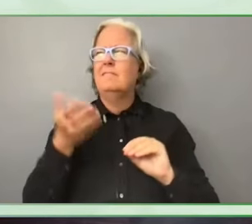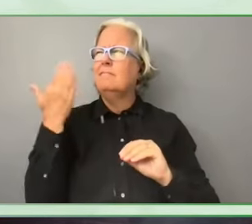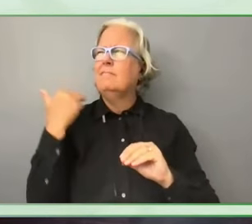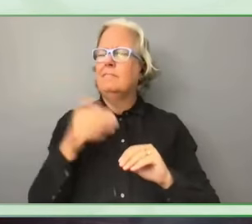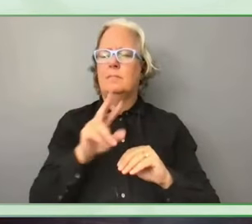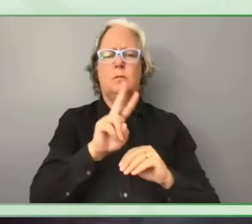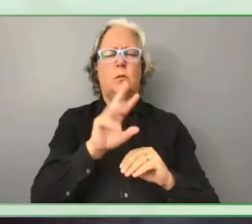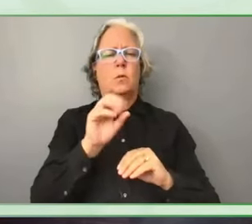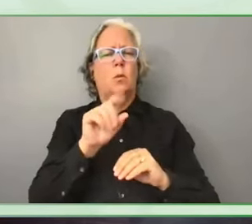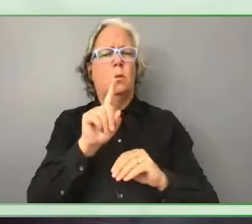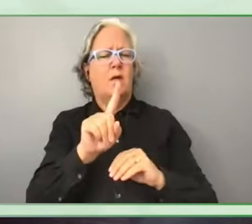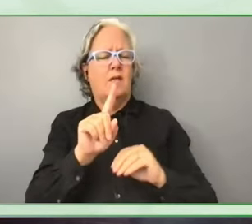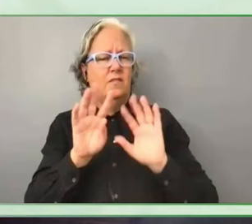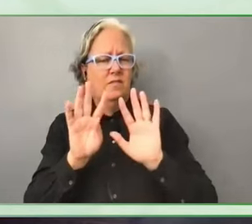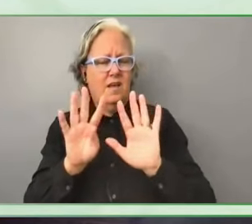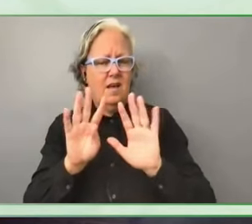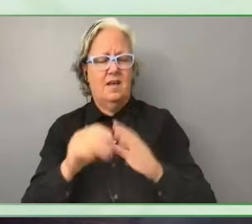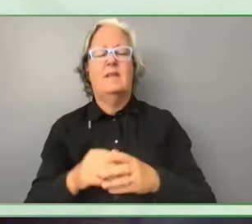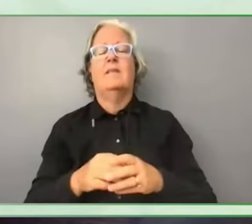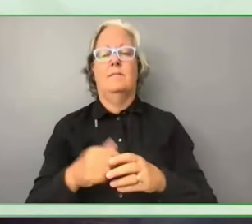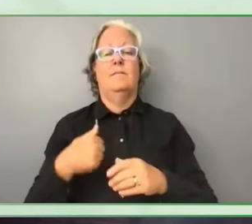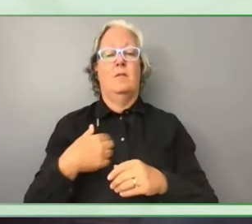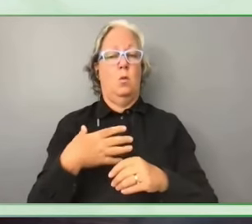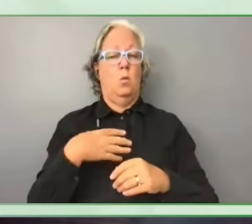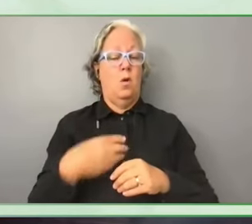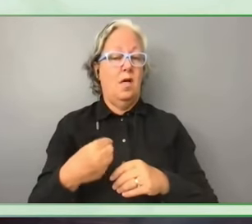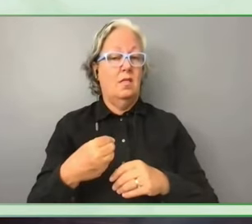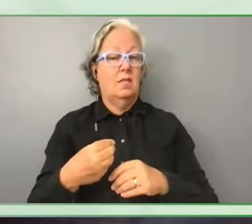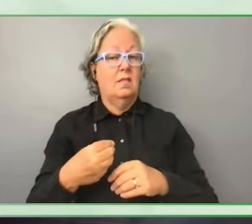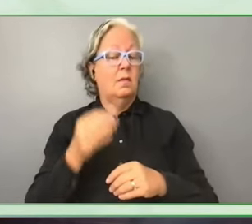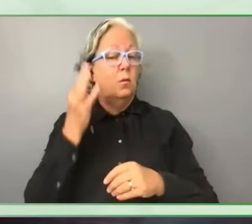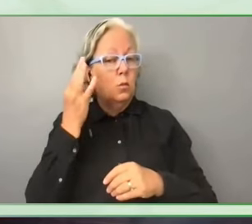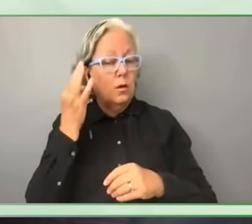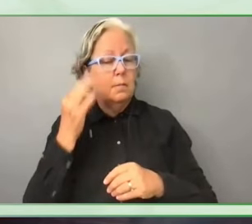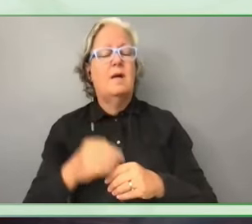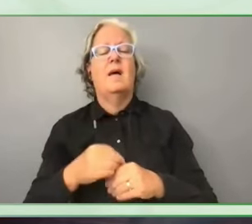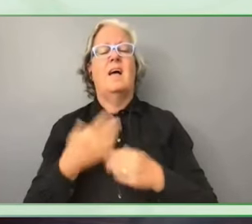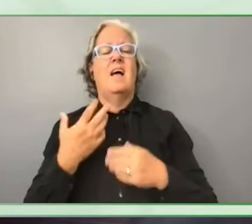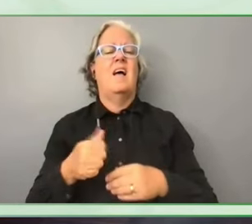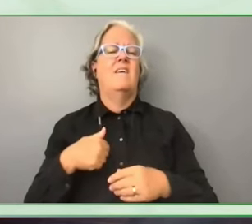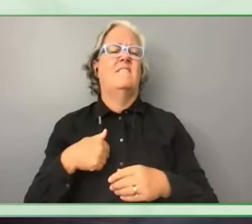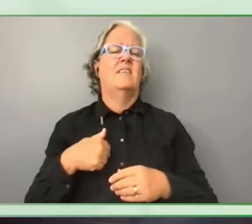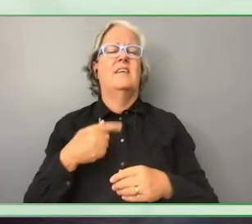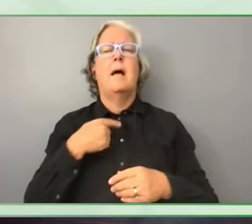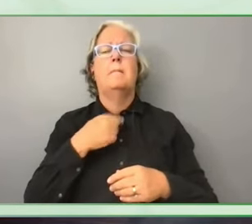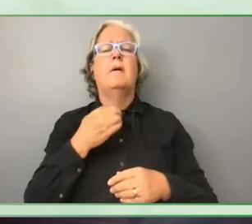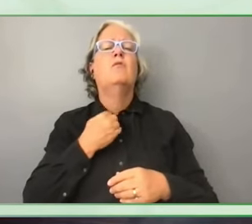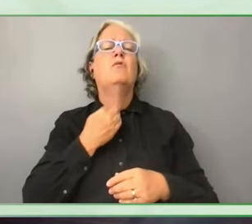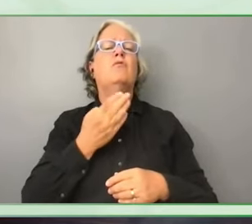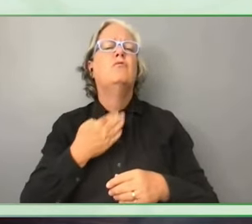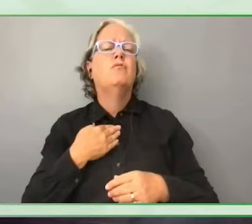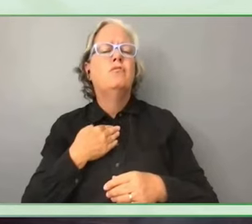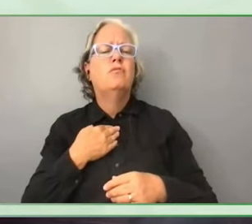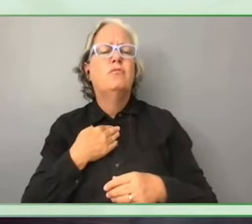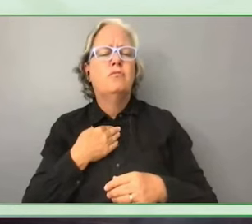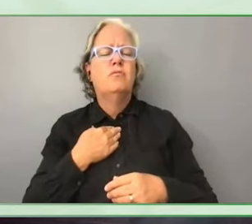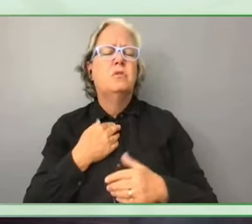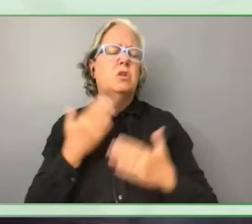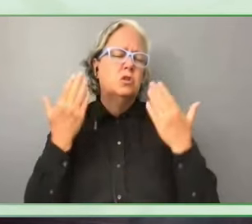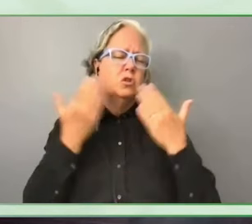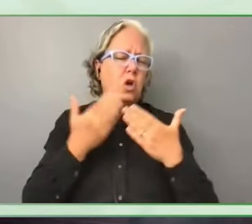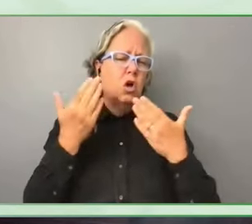woman with a black turtleneck, gray middle-length hair, and green earrings for the